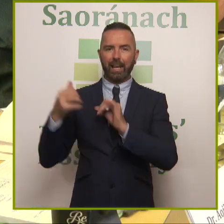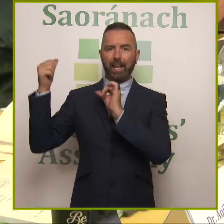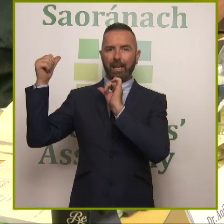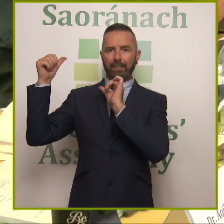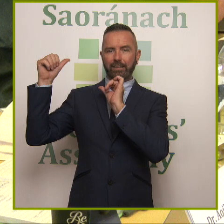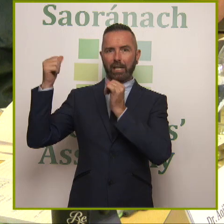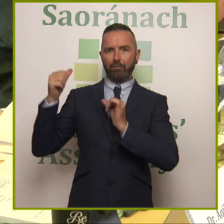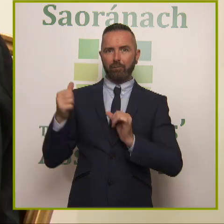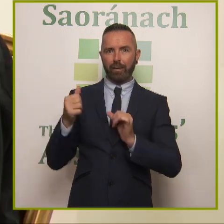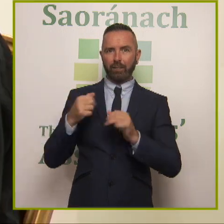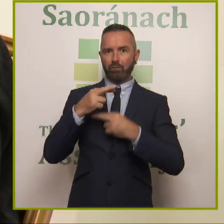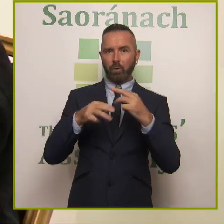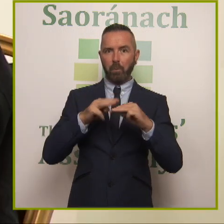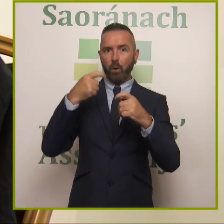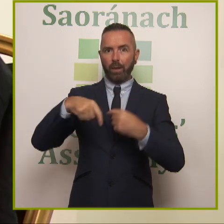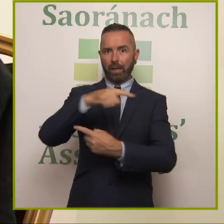our own.